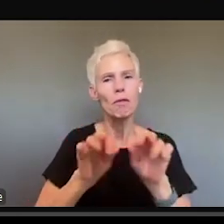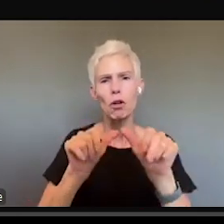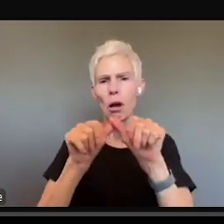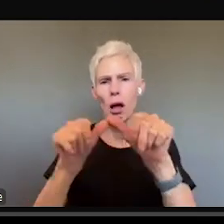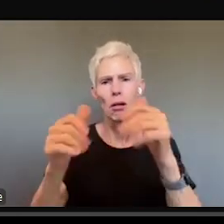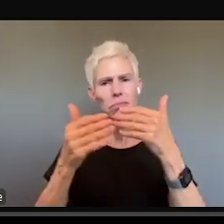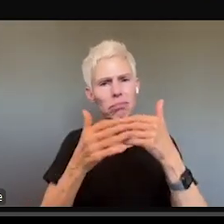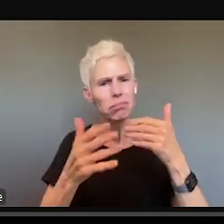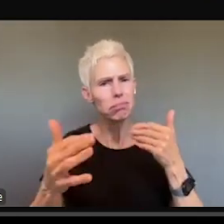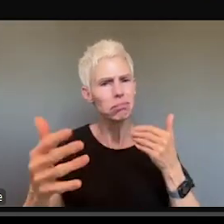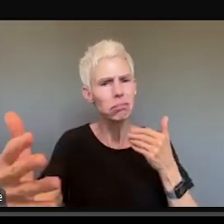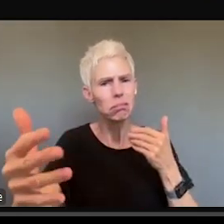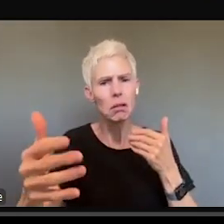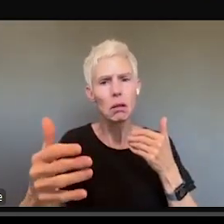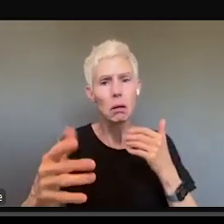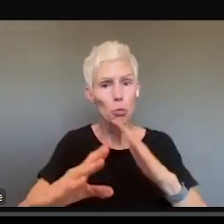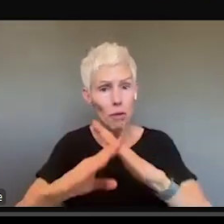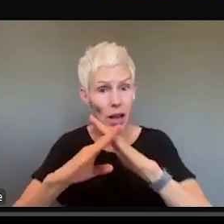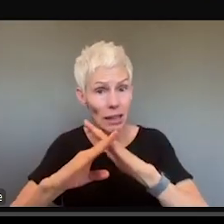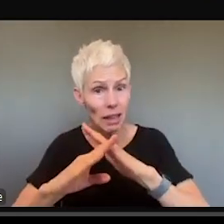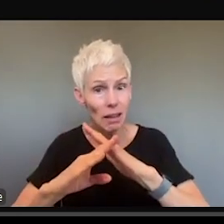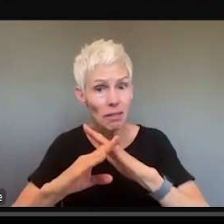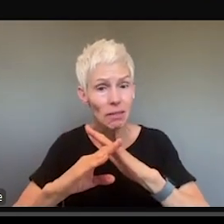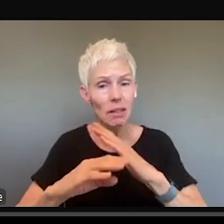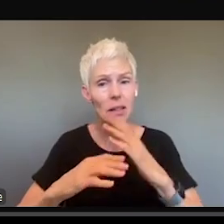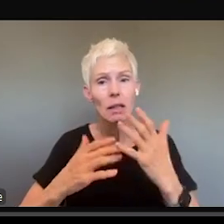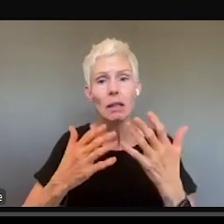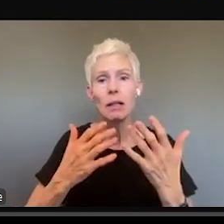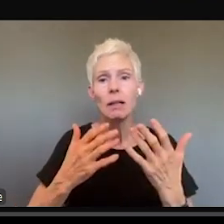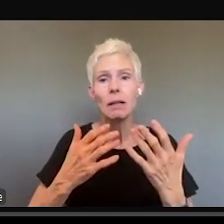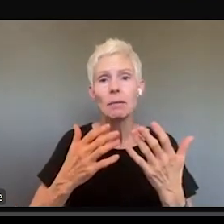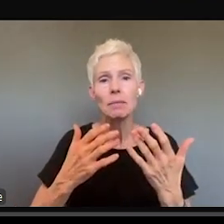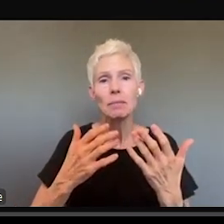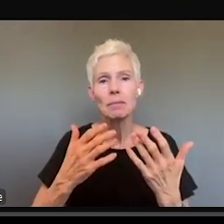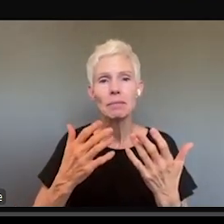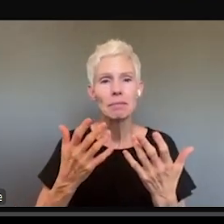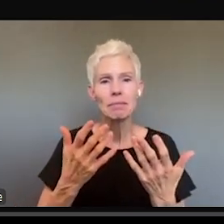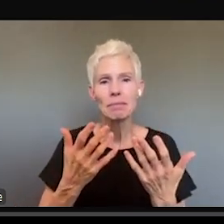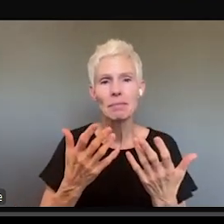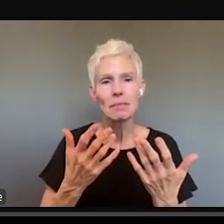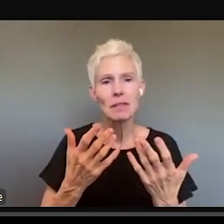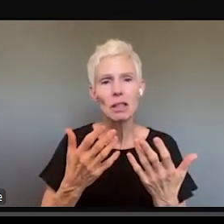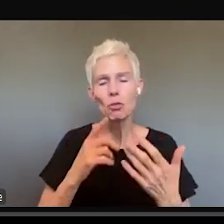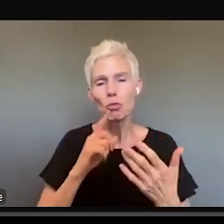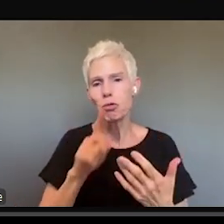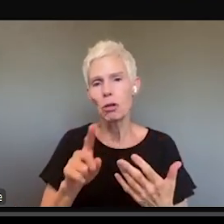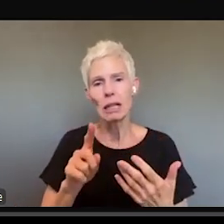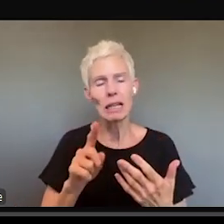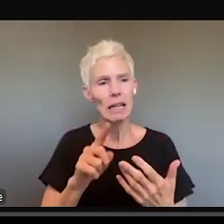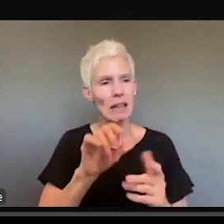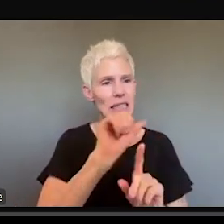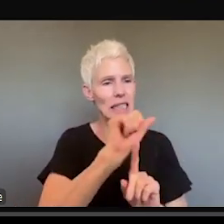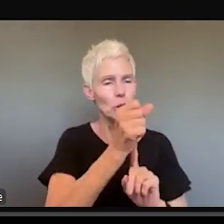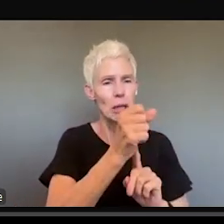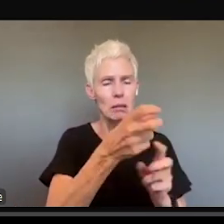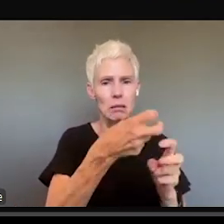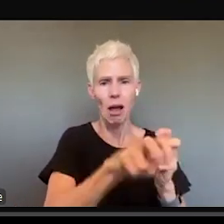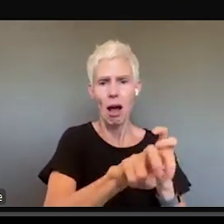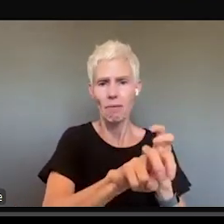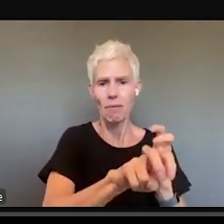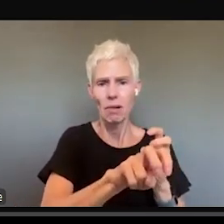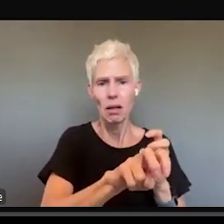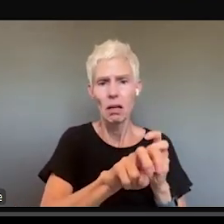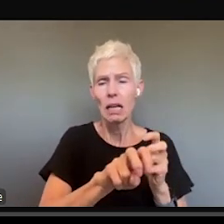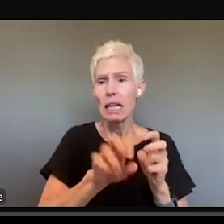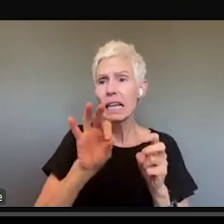long-term, preventative, right? From very difficult situations if that follow-up